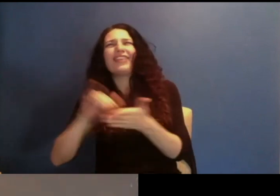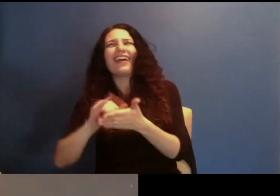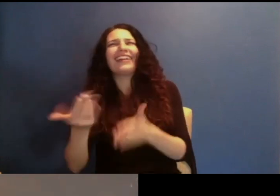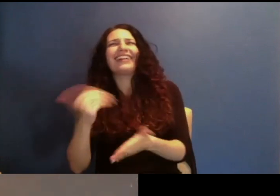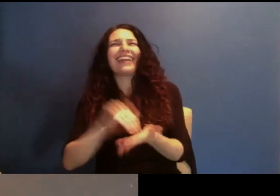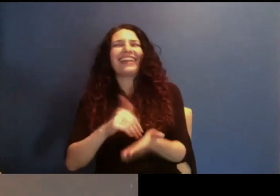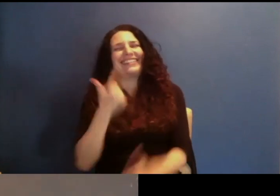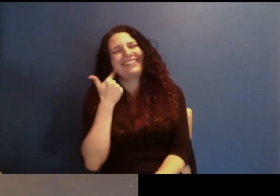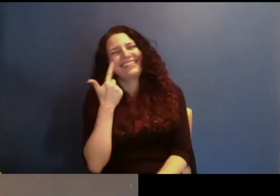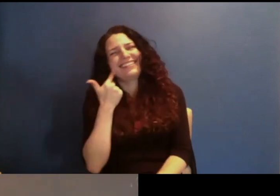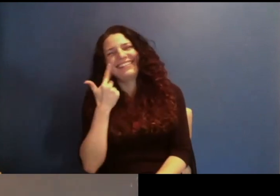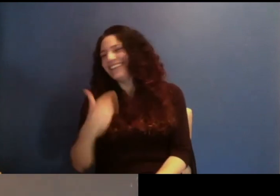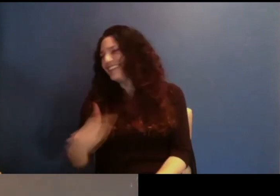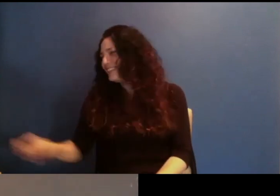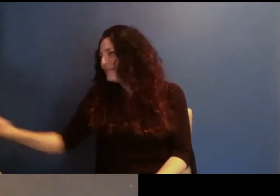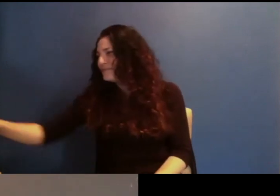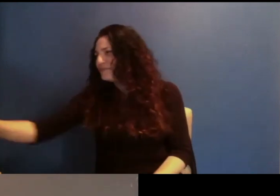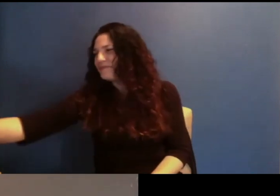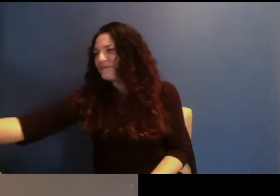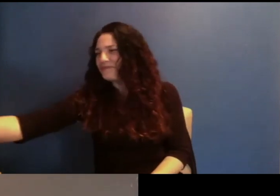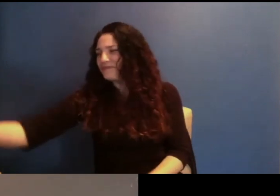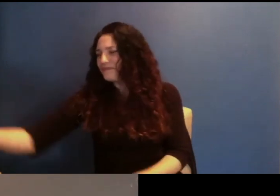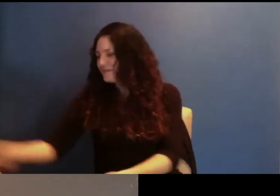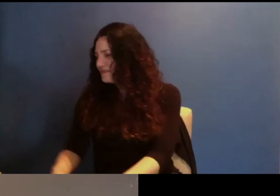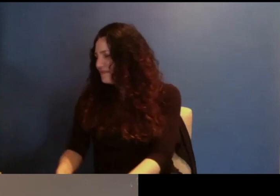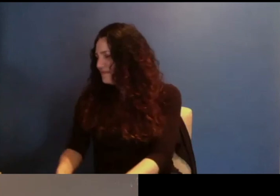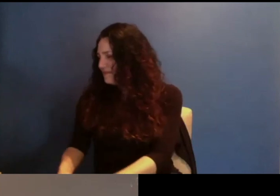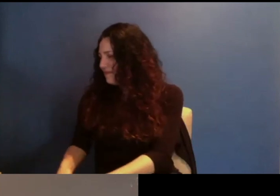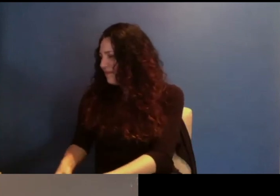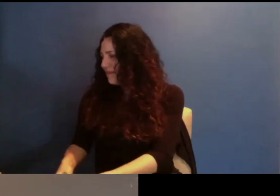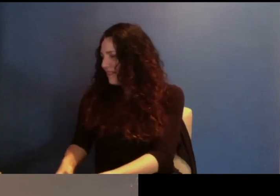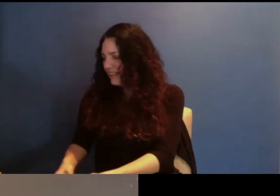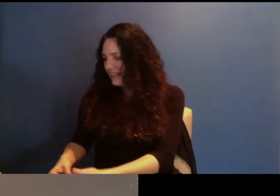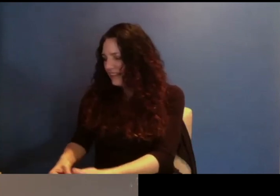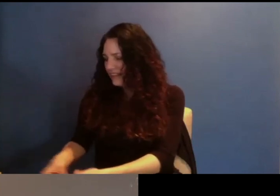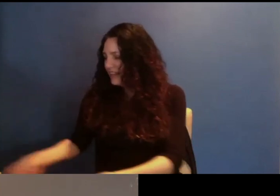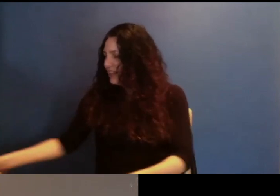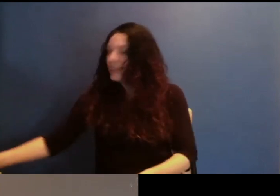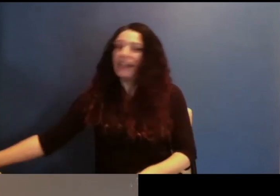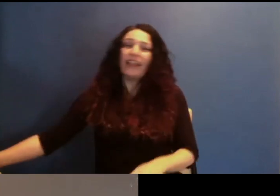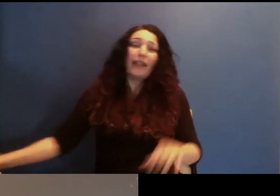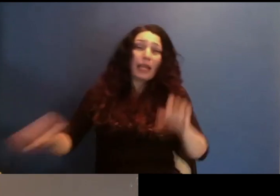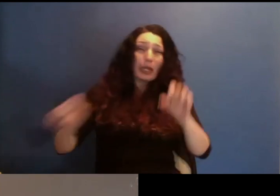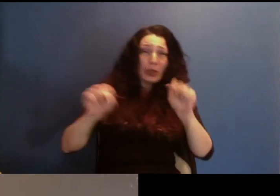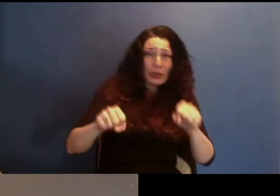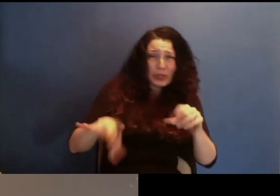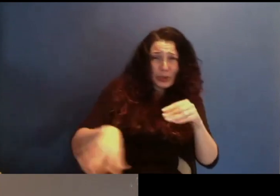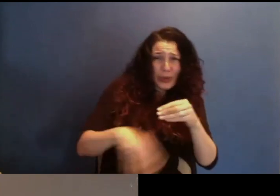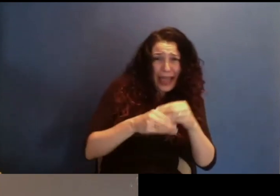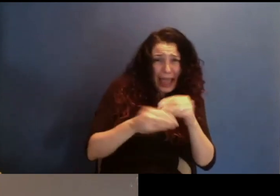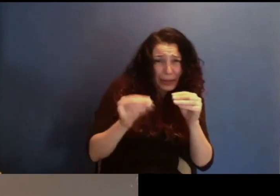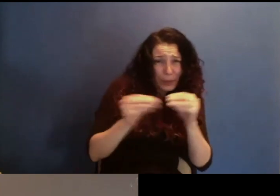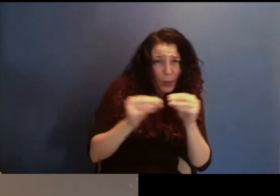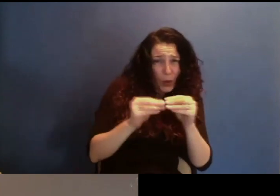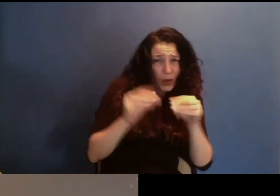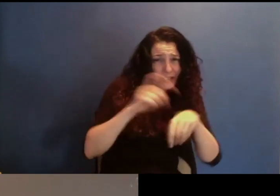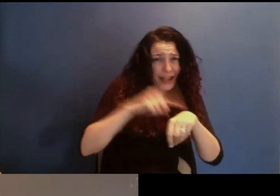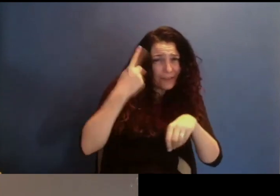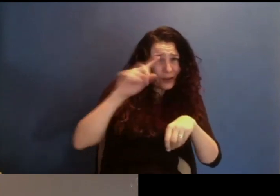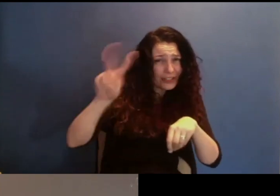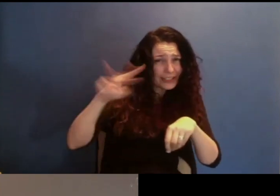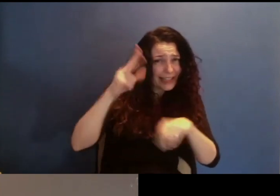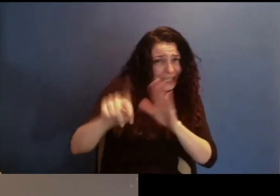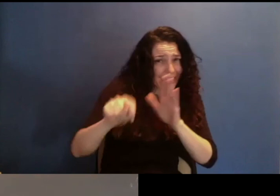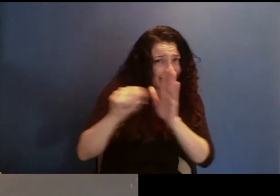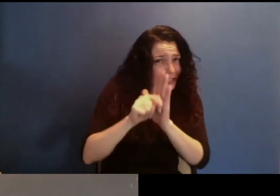No. So did you have to stick to what you had, or could you add more time for the second season, or was that an issue? I don't know.